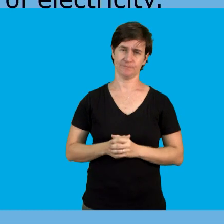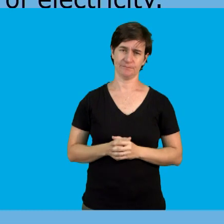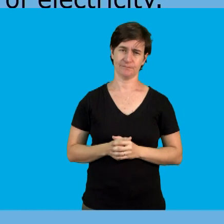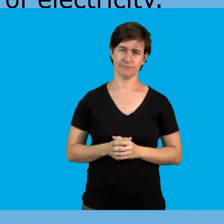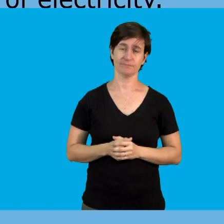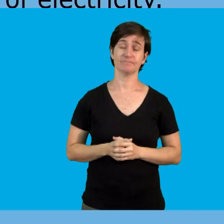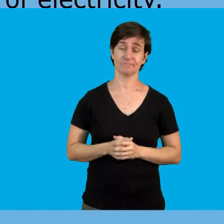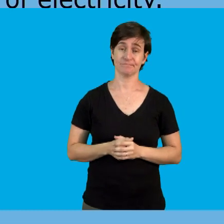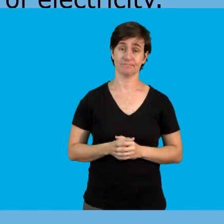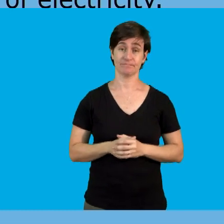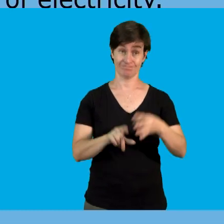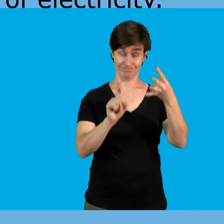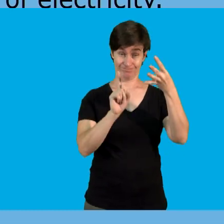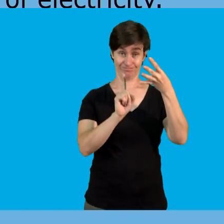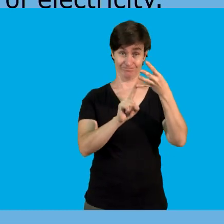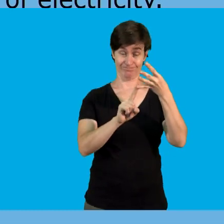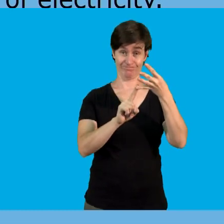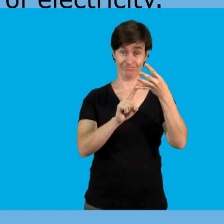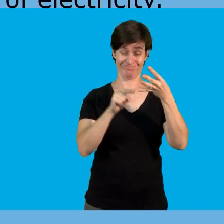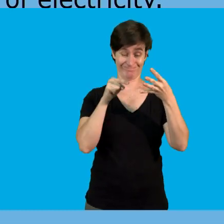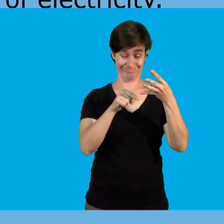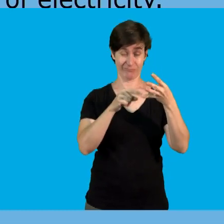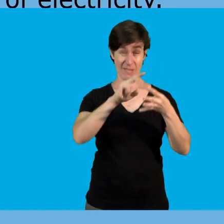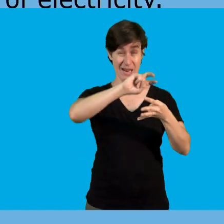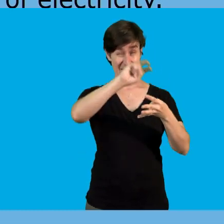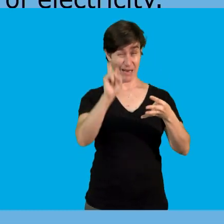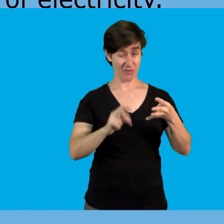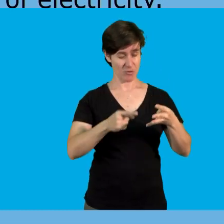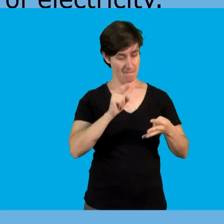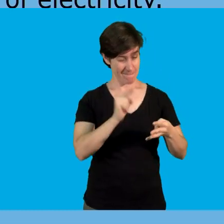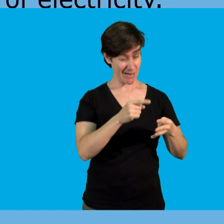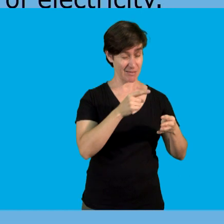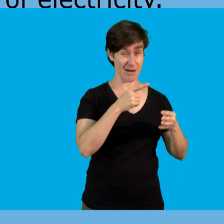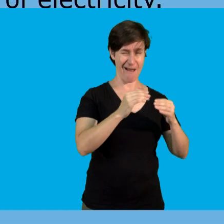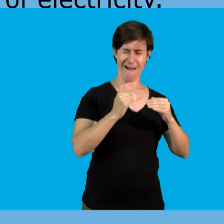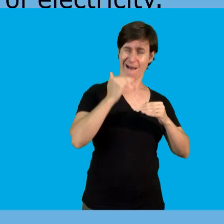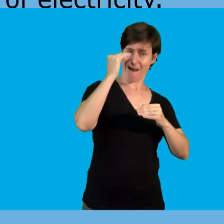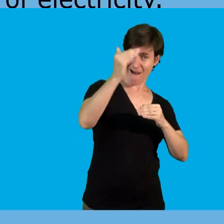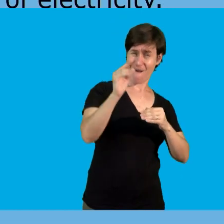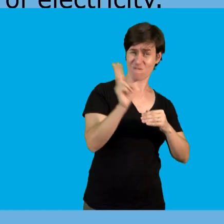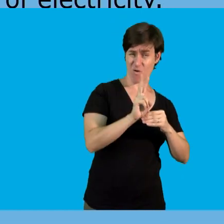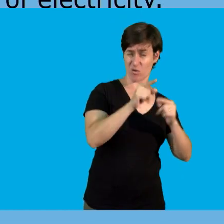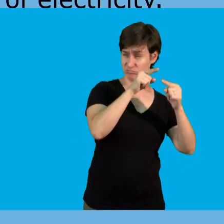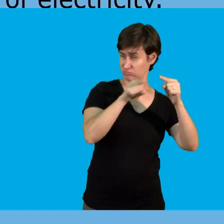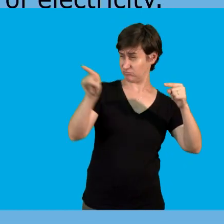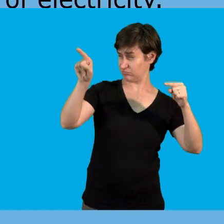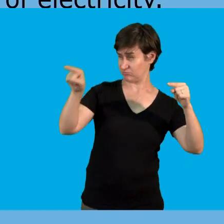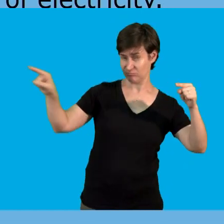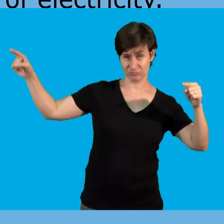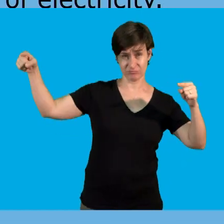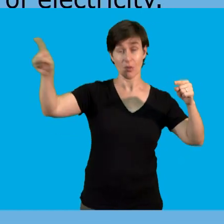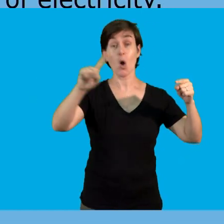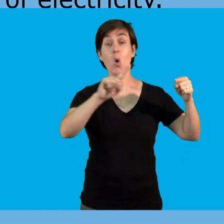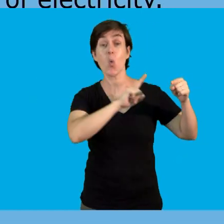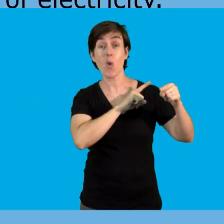those questions, first one, the electricity needs to be transported at a very high voltage because we are